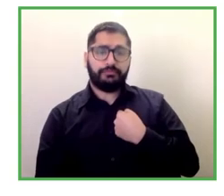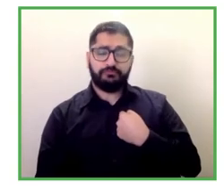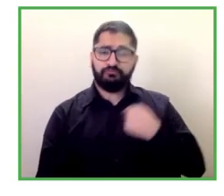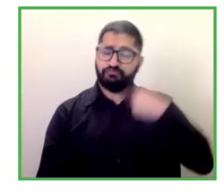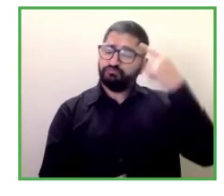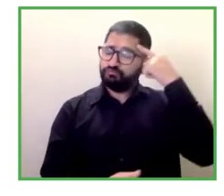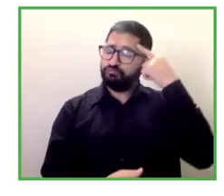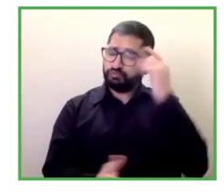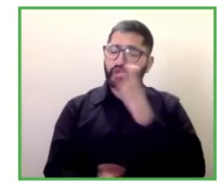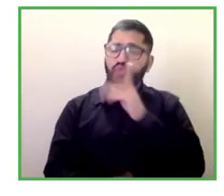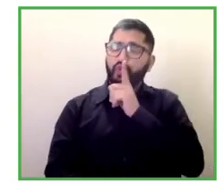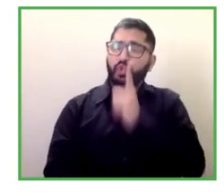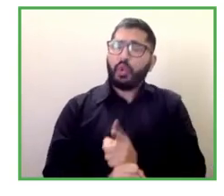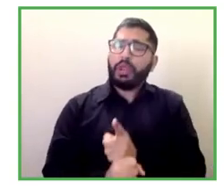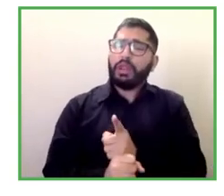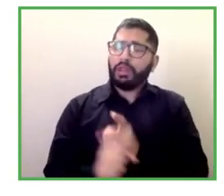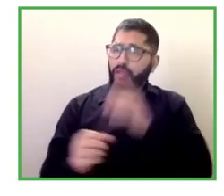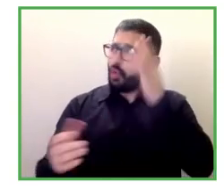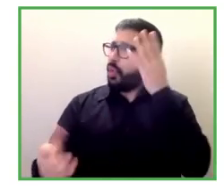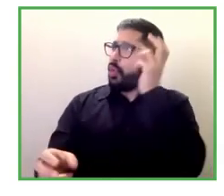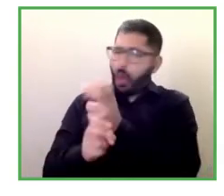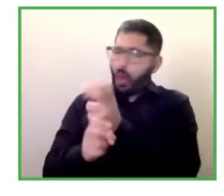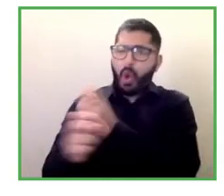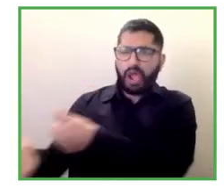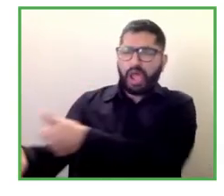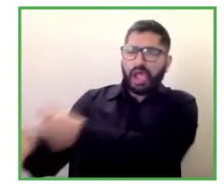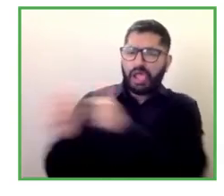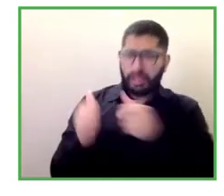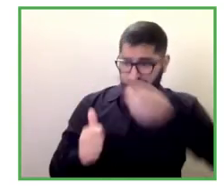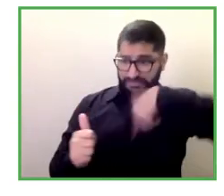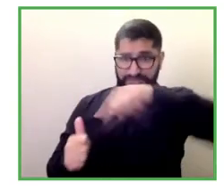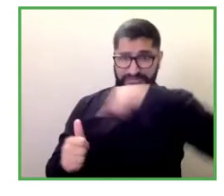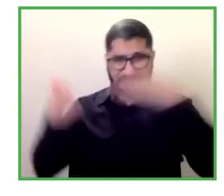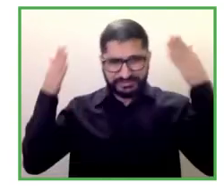address. But the U.S. Department of Labor,